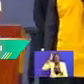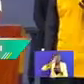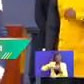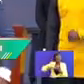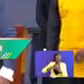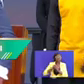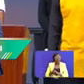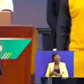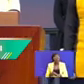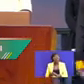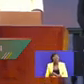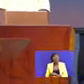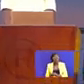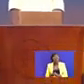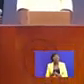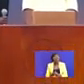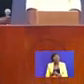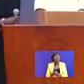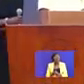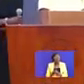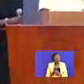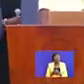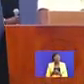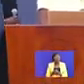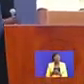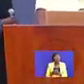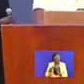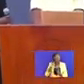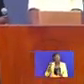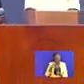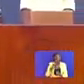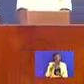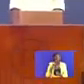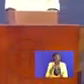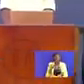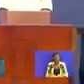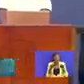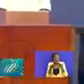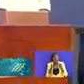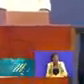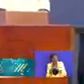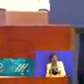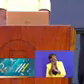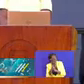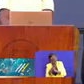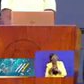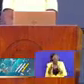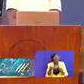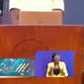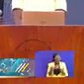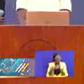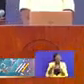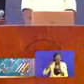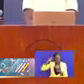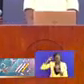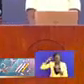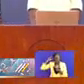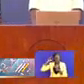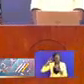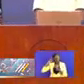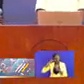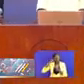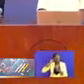to us the man would have hidden and possibly wake up with a